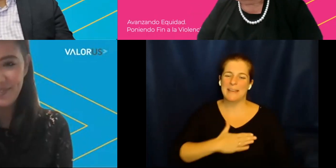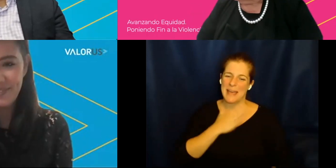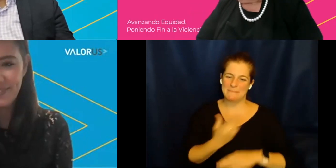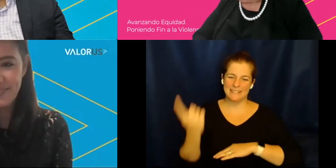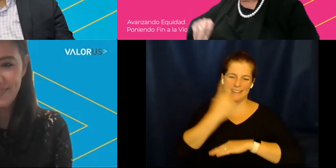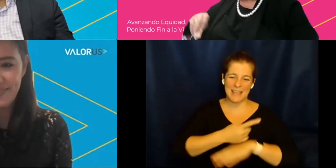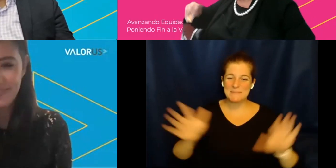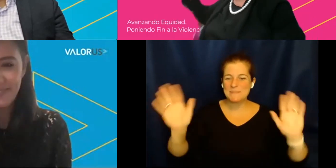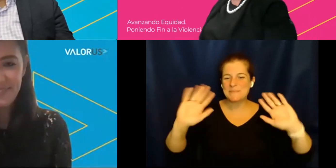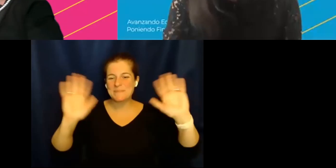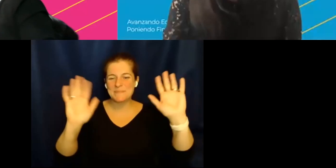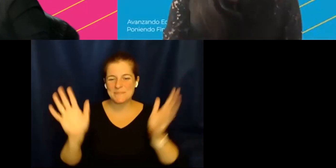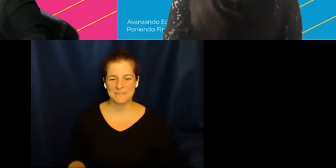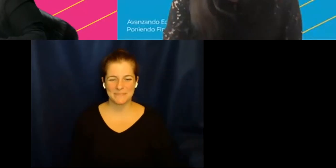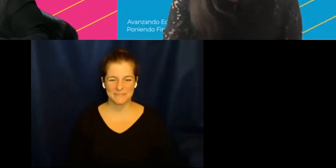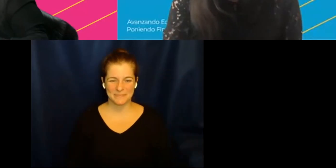you so much.